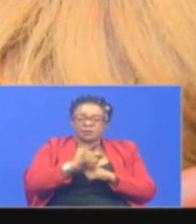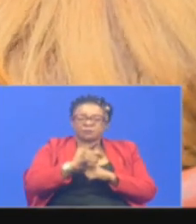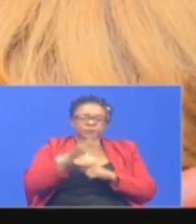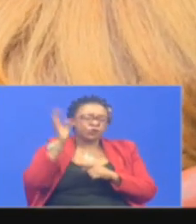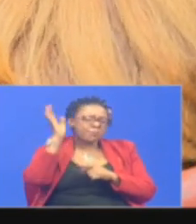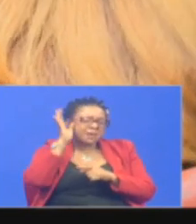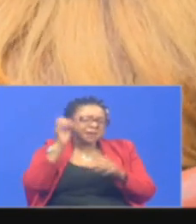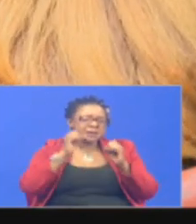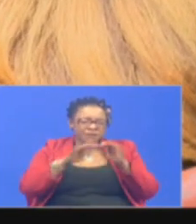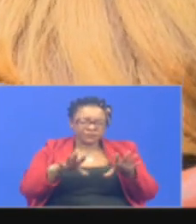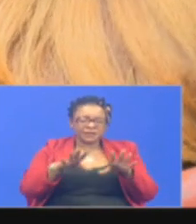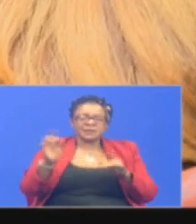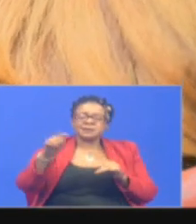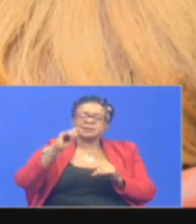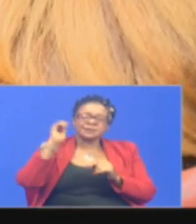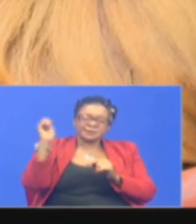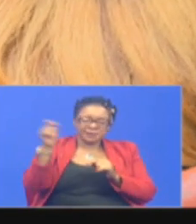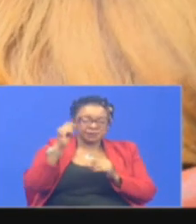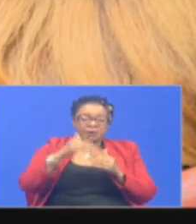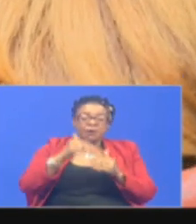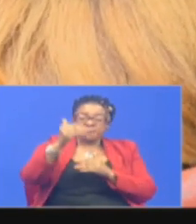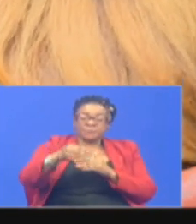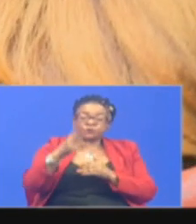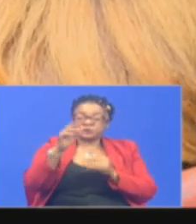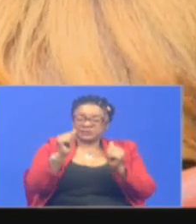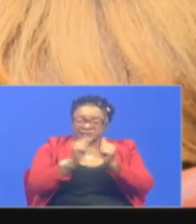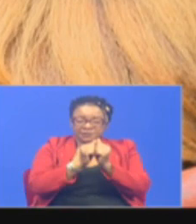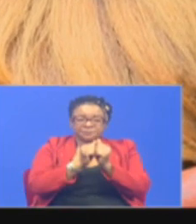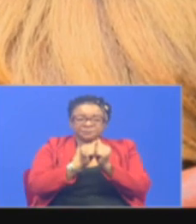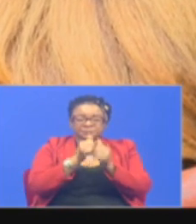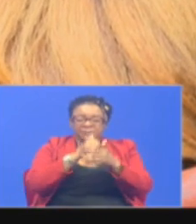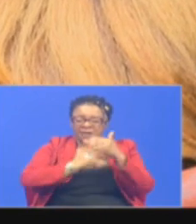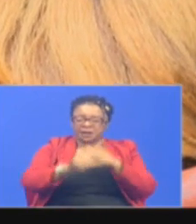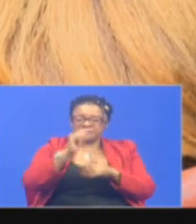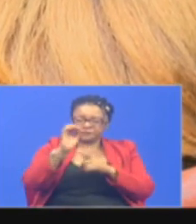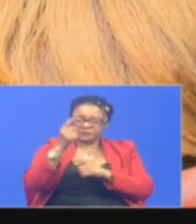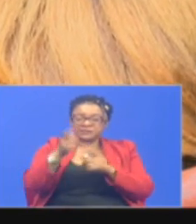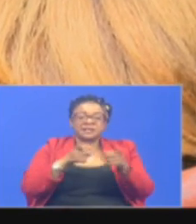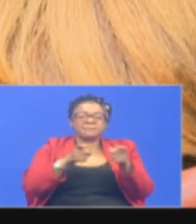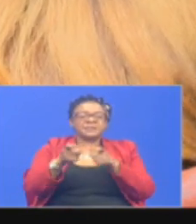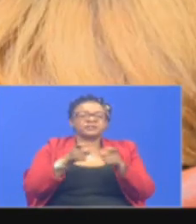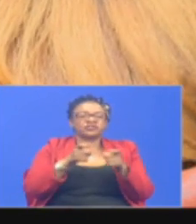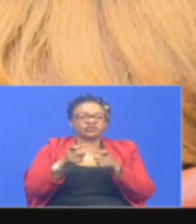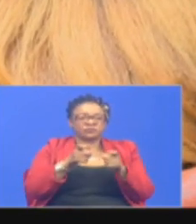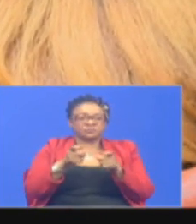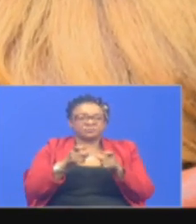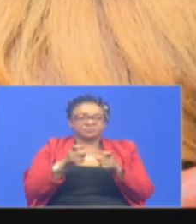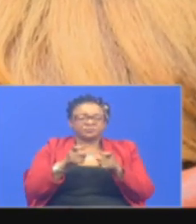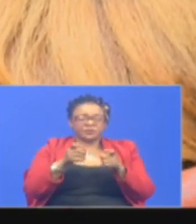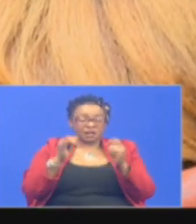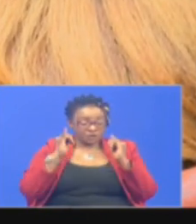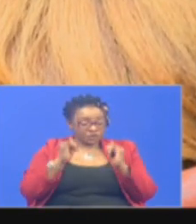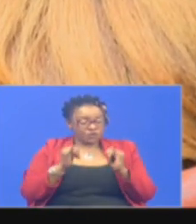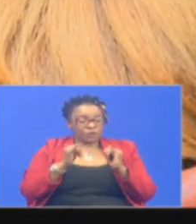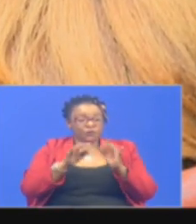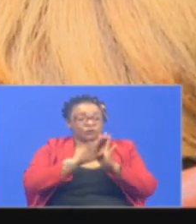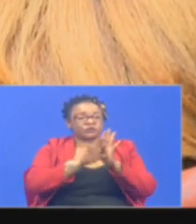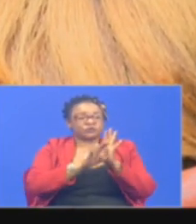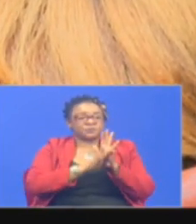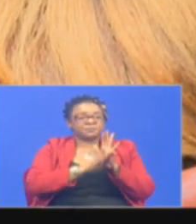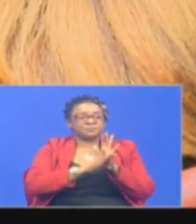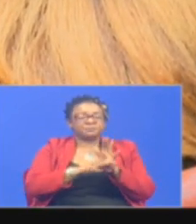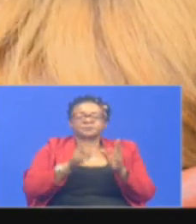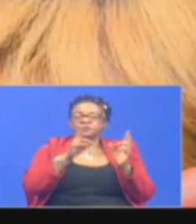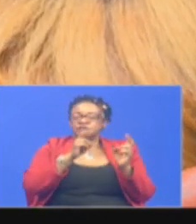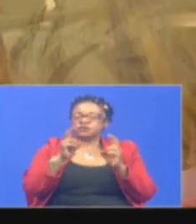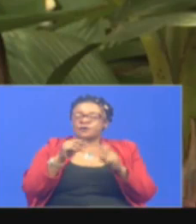in Kenya post 2010 and under the first administration elected under the new Constitution is the issue of the